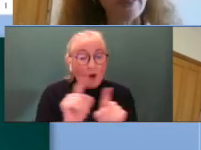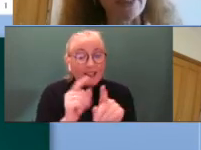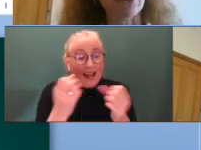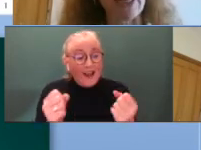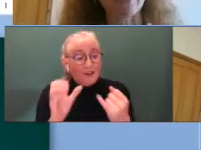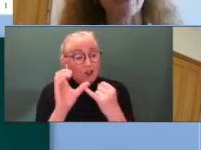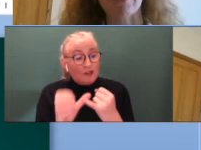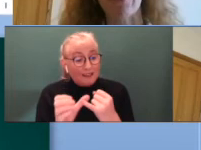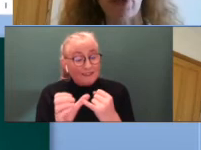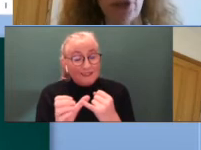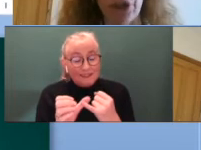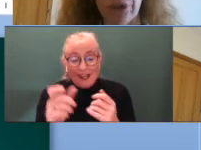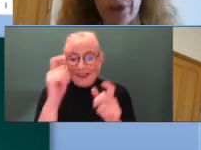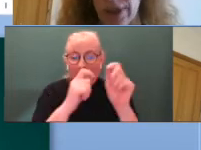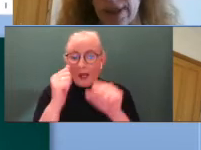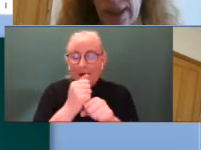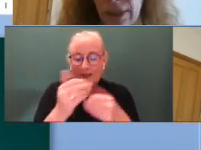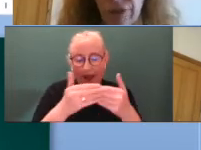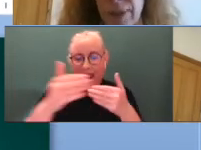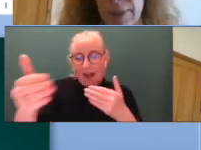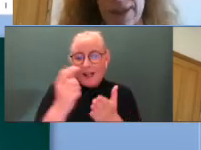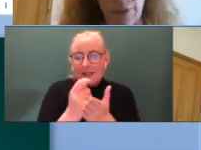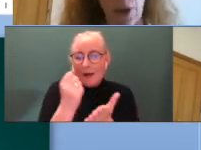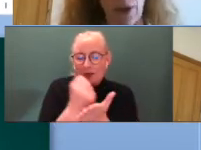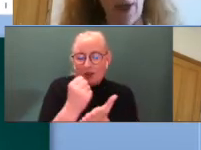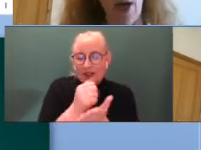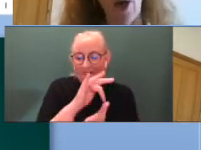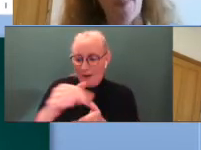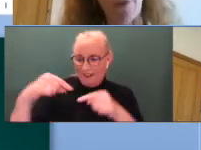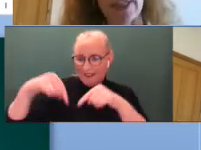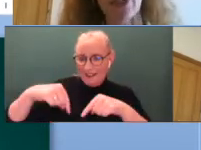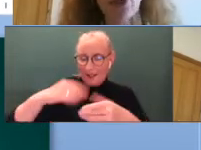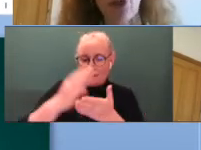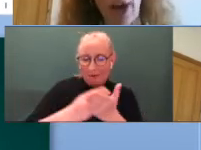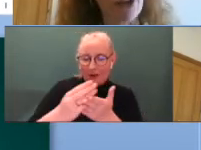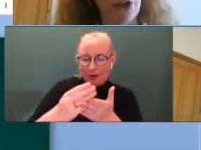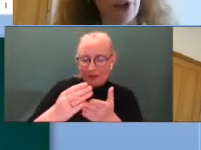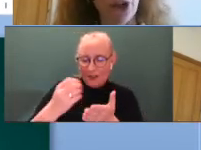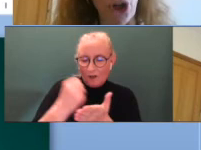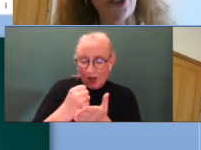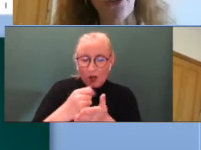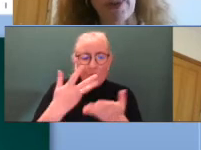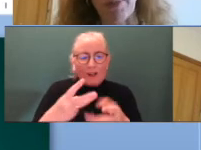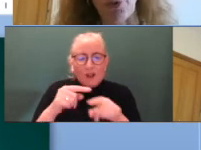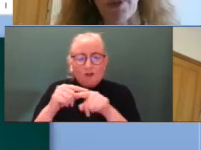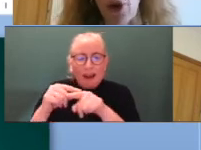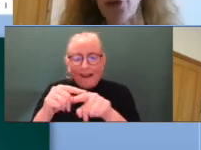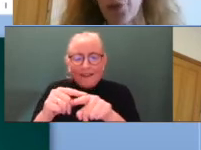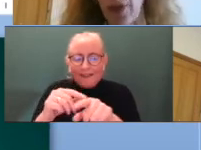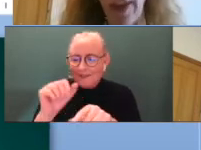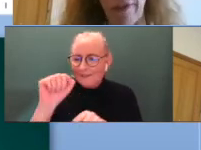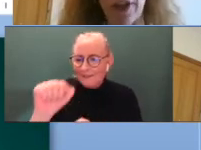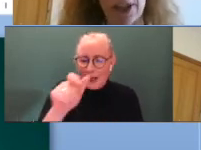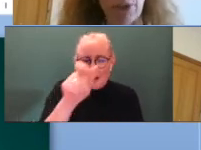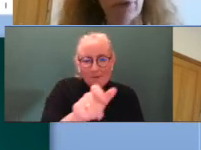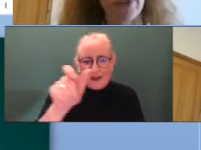that we need to look at in terms of a longitudinal study to lead on from this piece of work, really to track the journey of people beyond